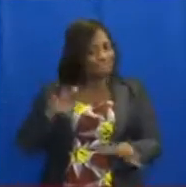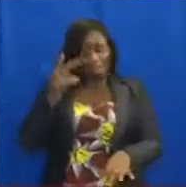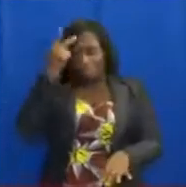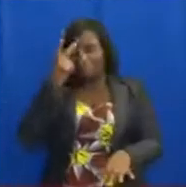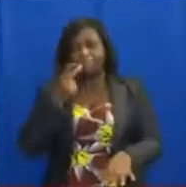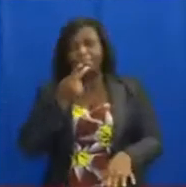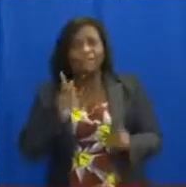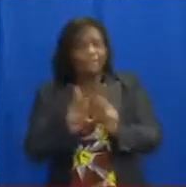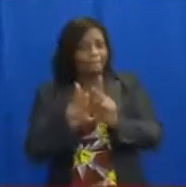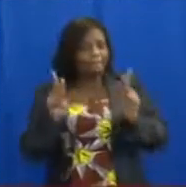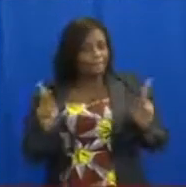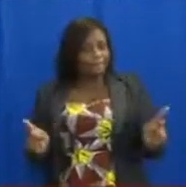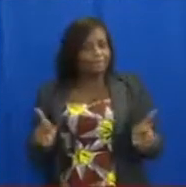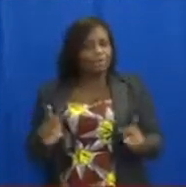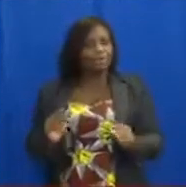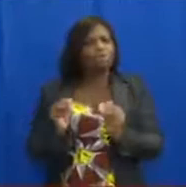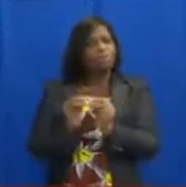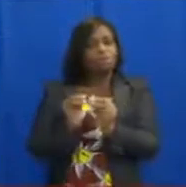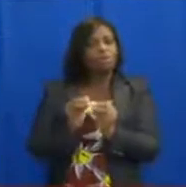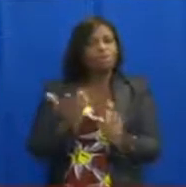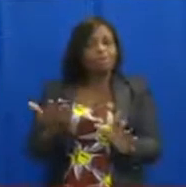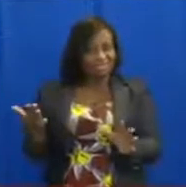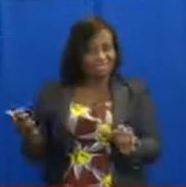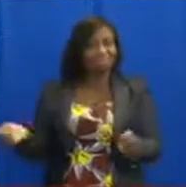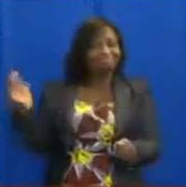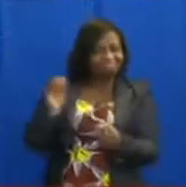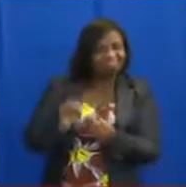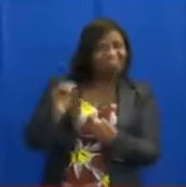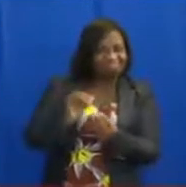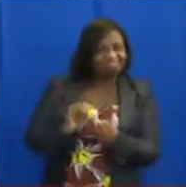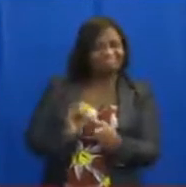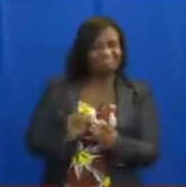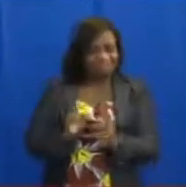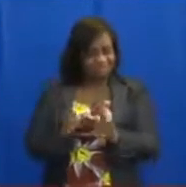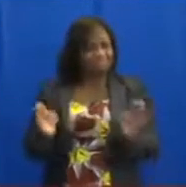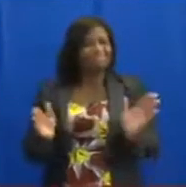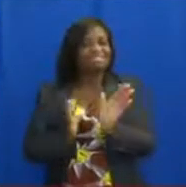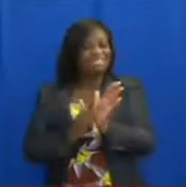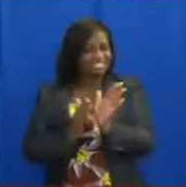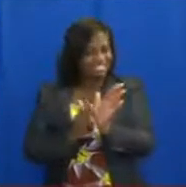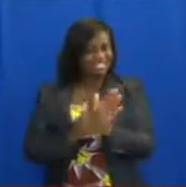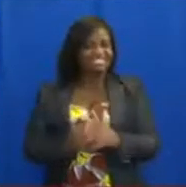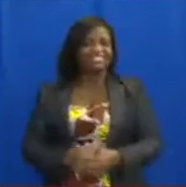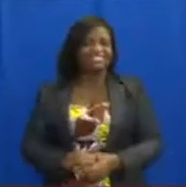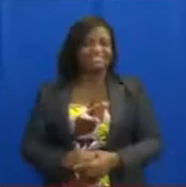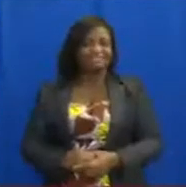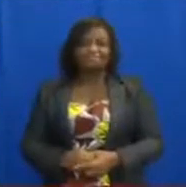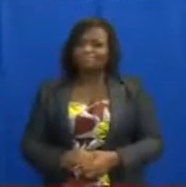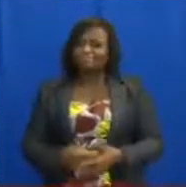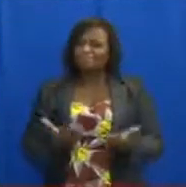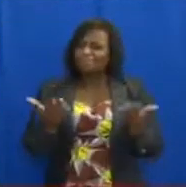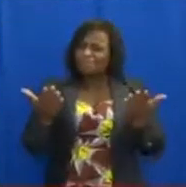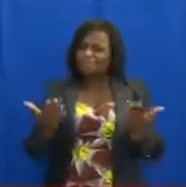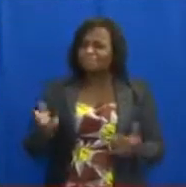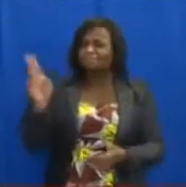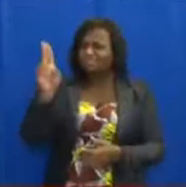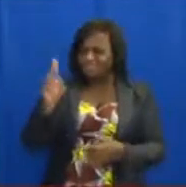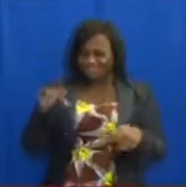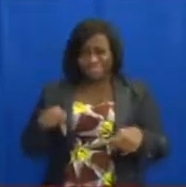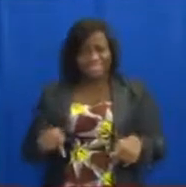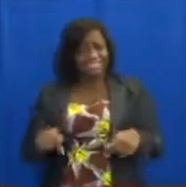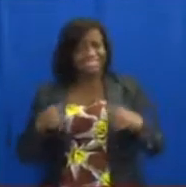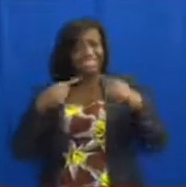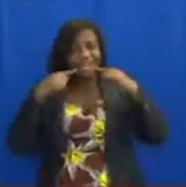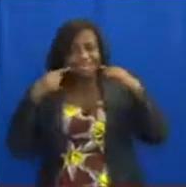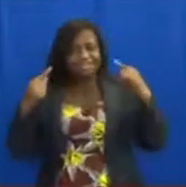students, and the public on further modalities associated with the reopenings. I want to use this